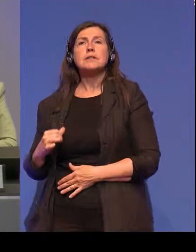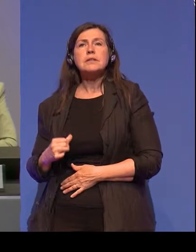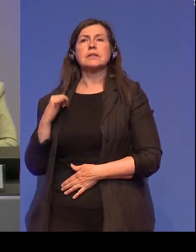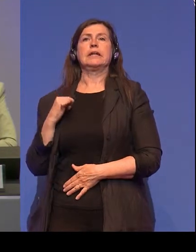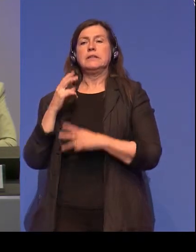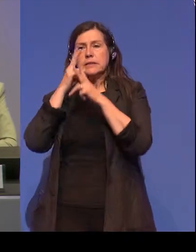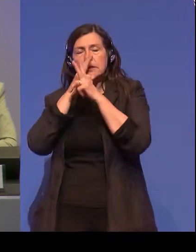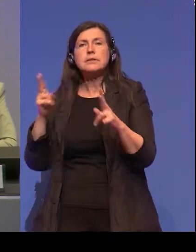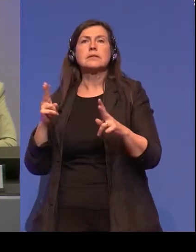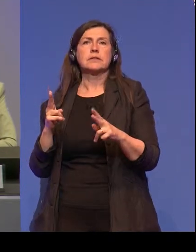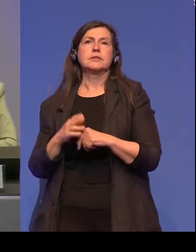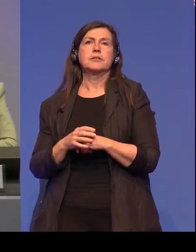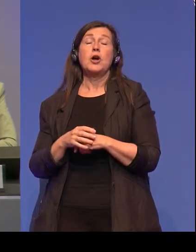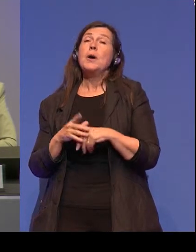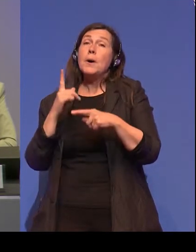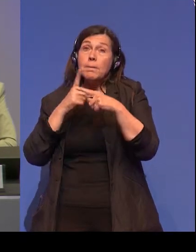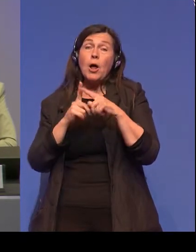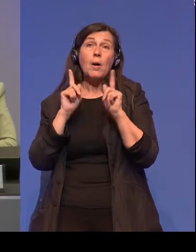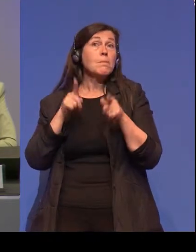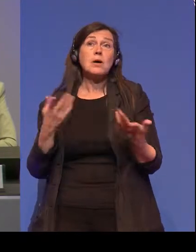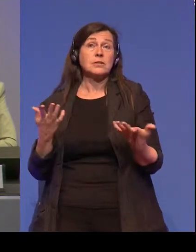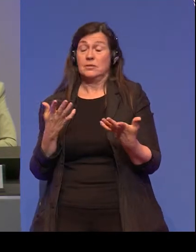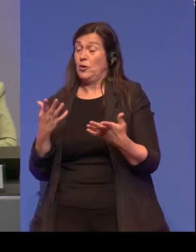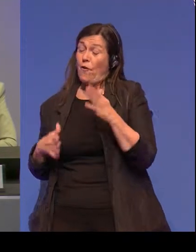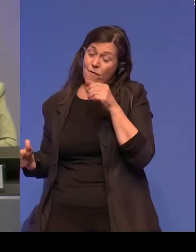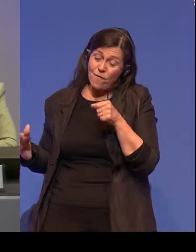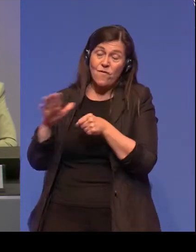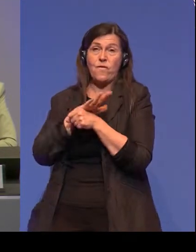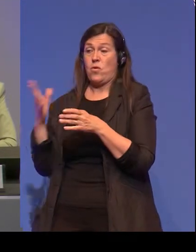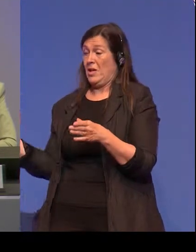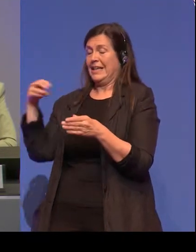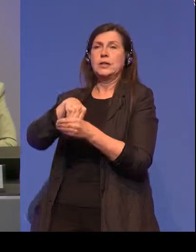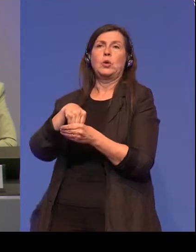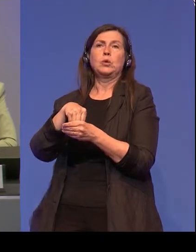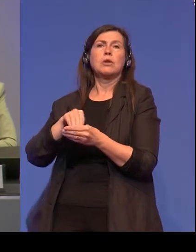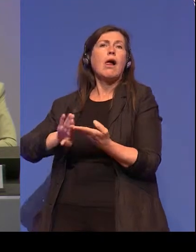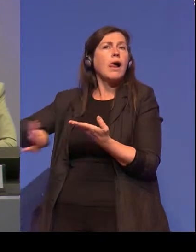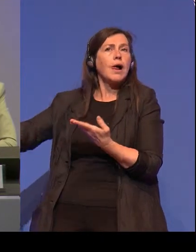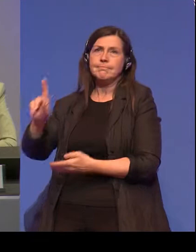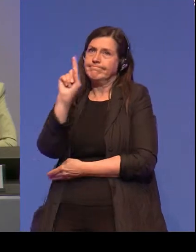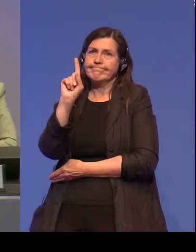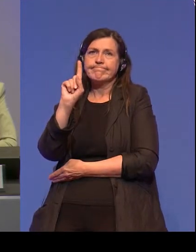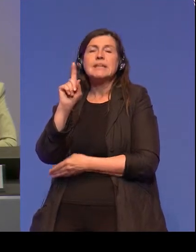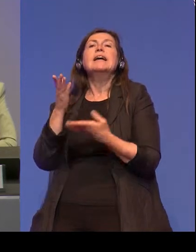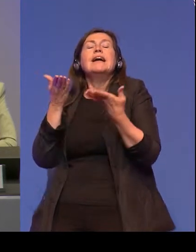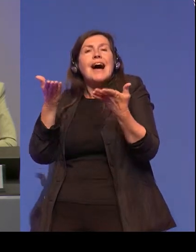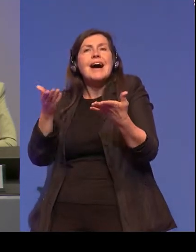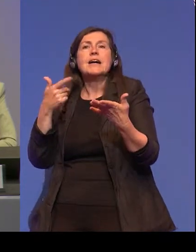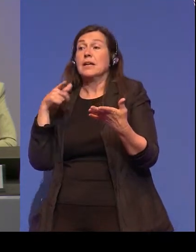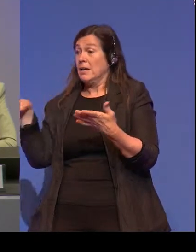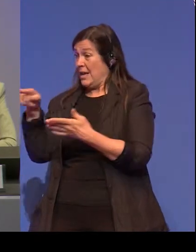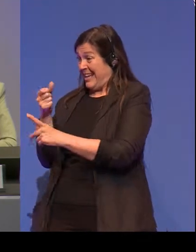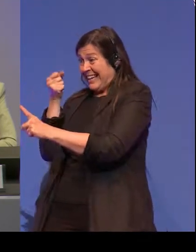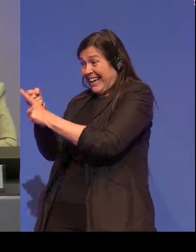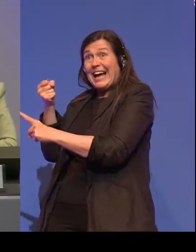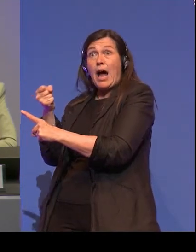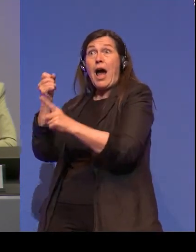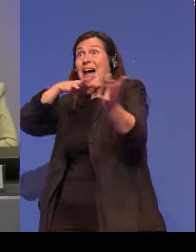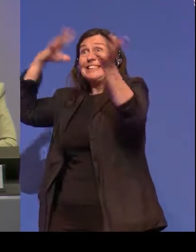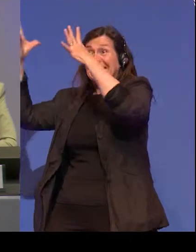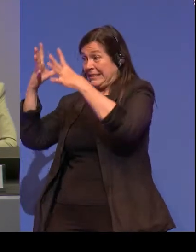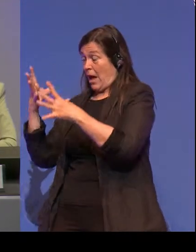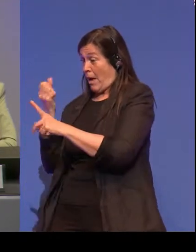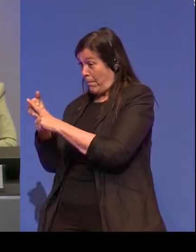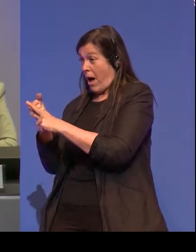that full inclusion, particularly of those disproportionately affected by disasters and those who have been marginalized,